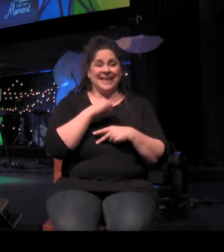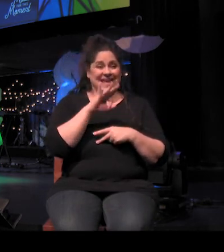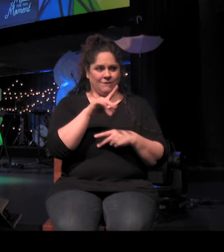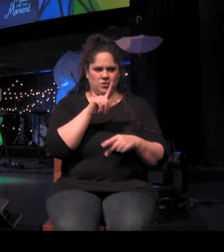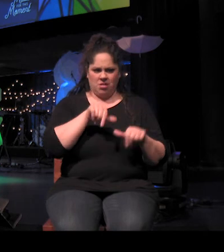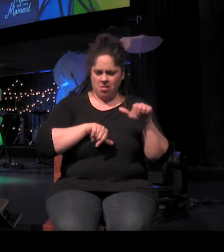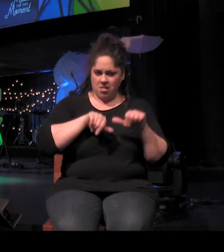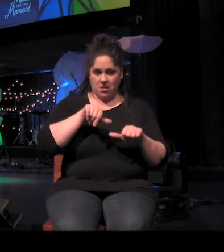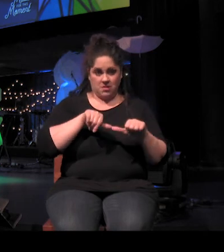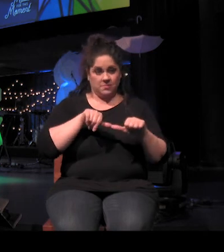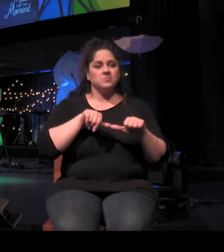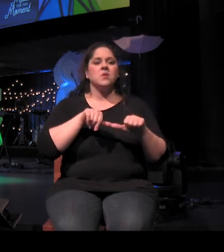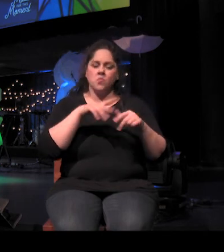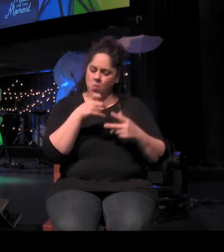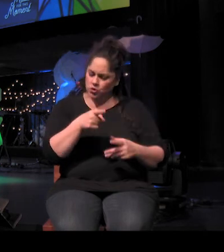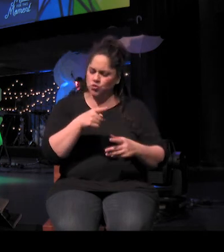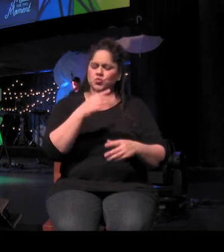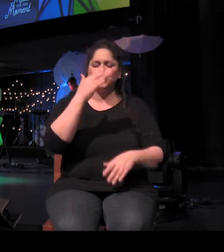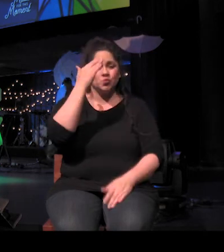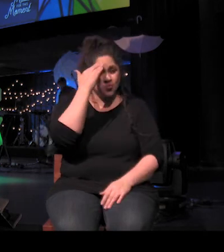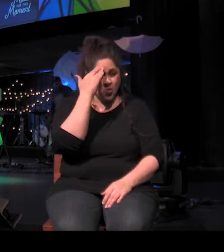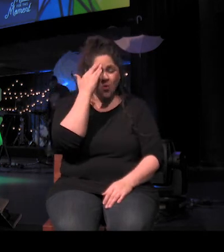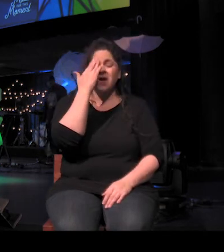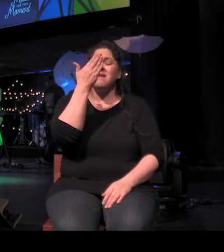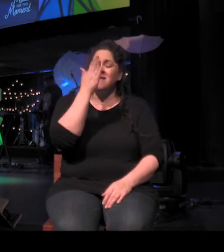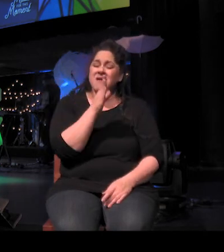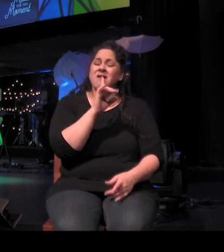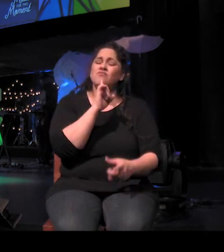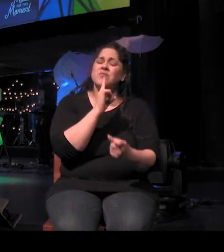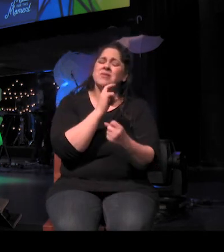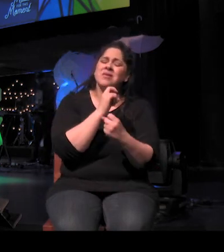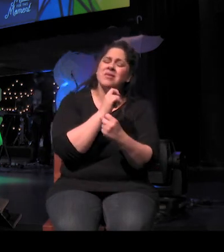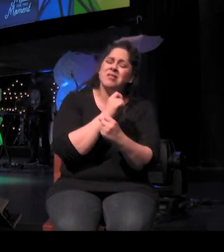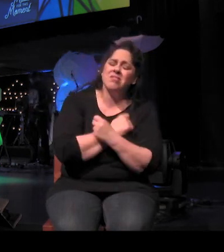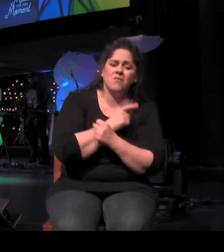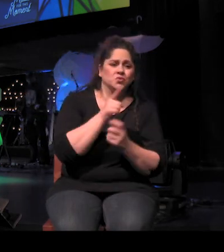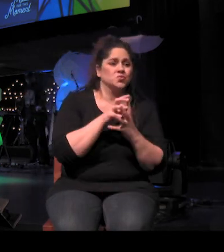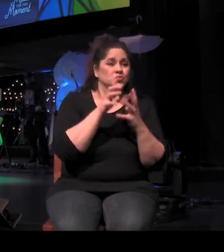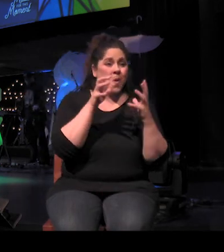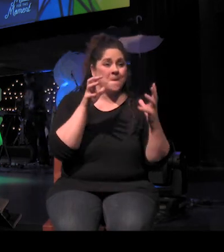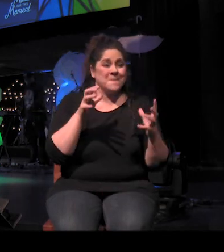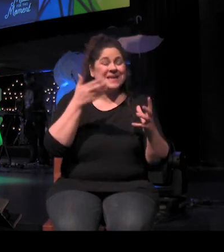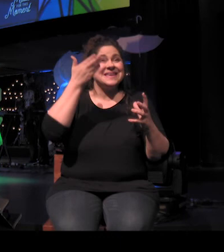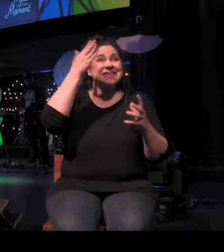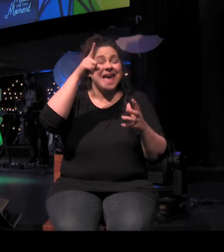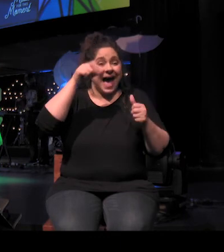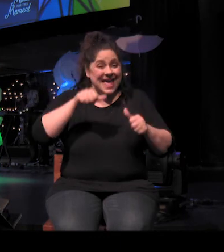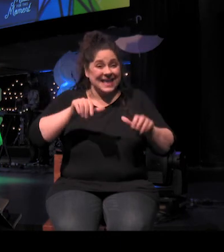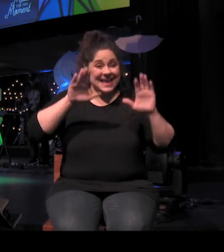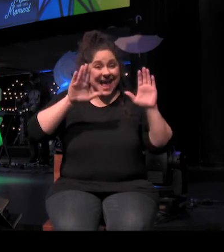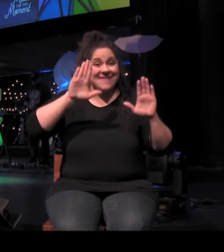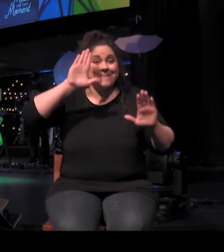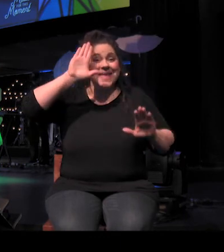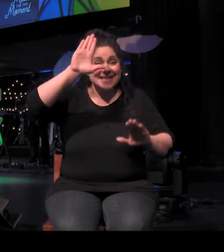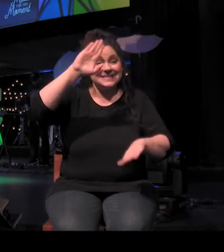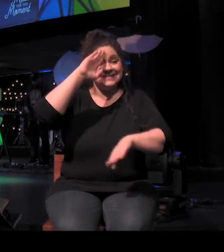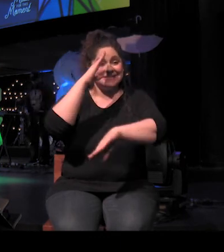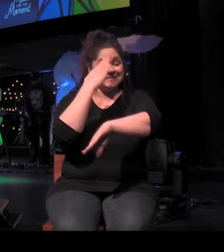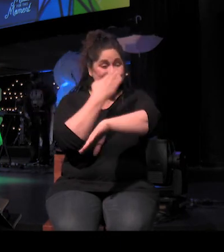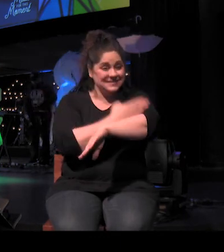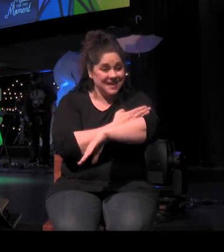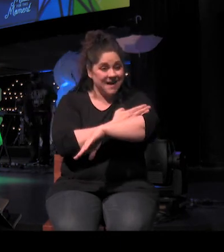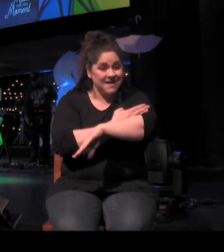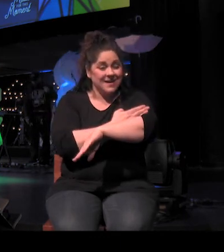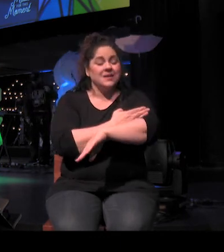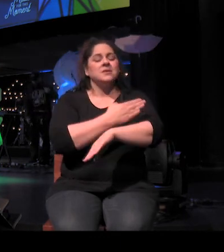where you can start. God loved you so much that he gave what was most important to him, his one and only son. Gave up his one